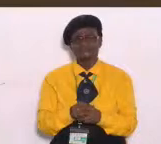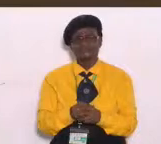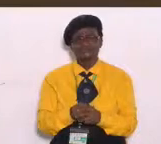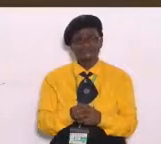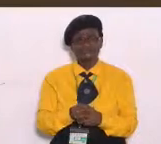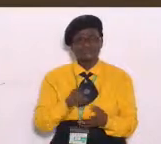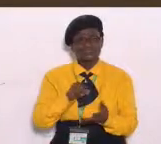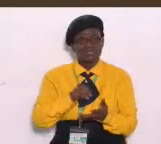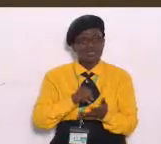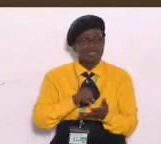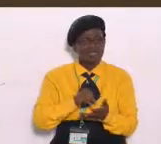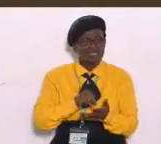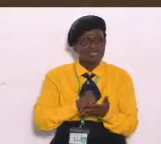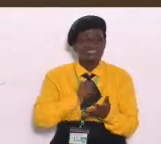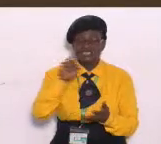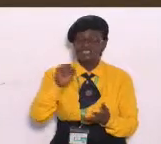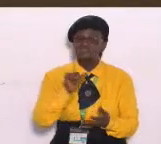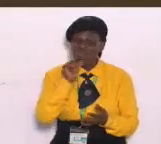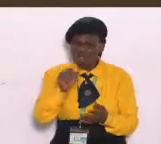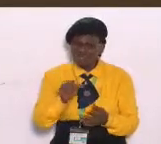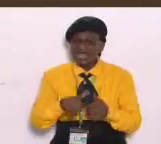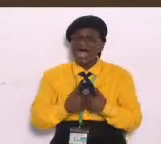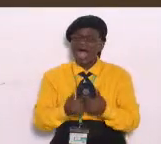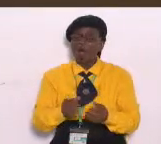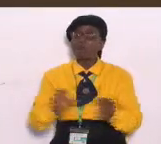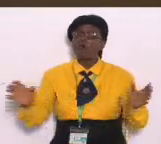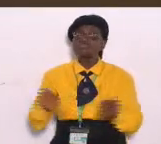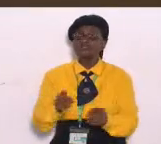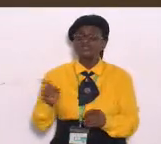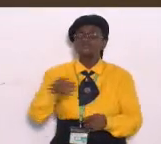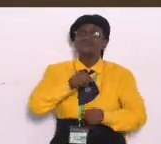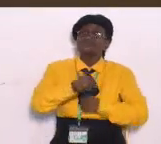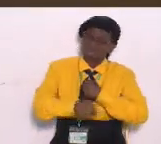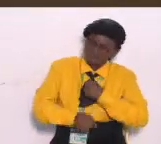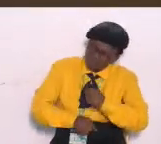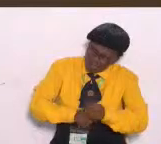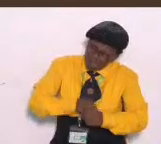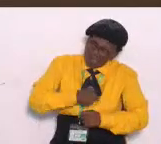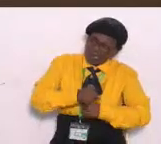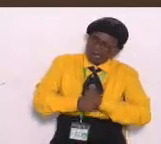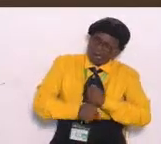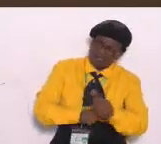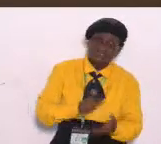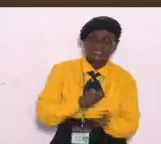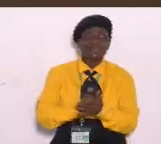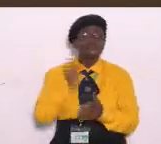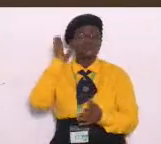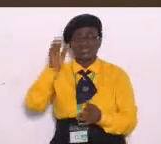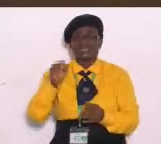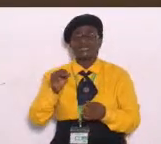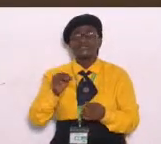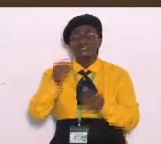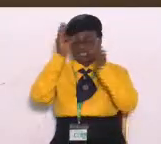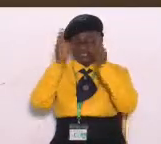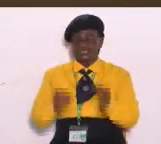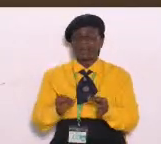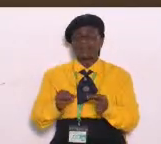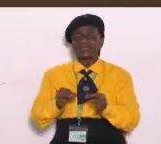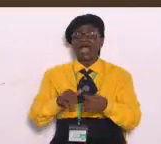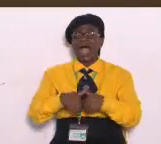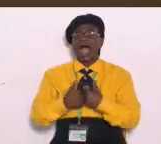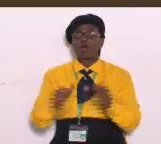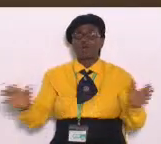it's not how much you struggle that will determine how much you prosper.